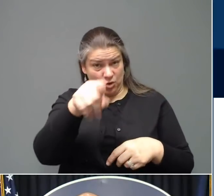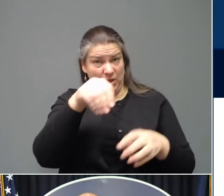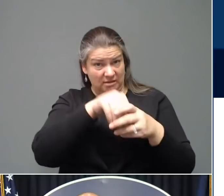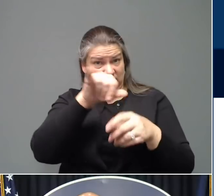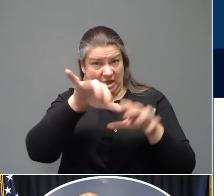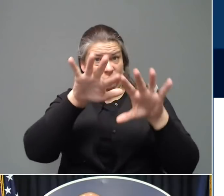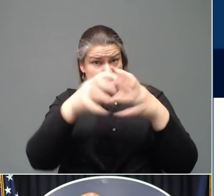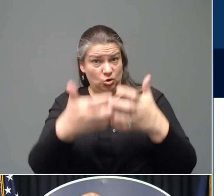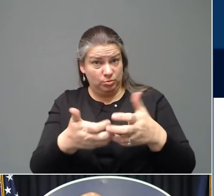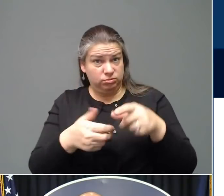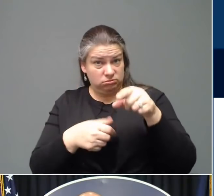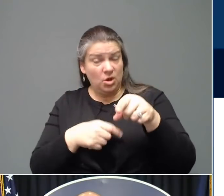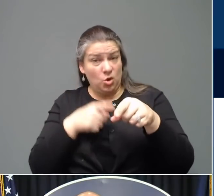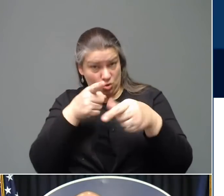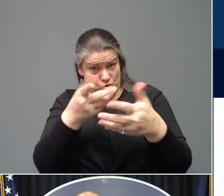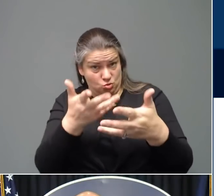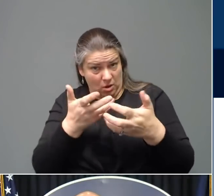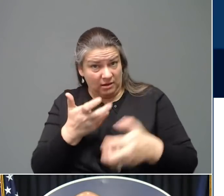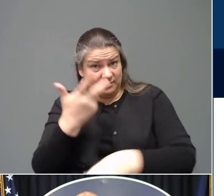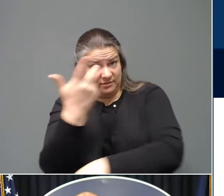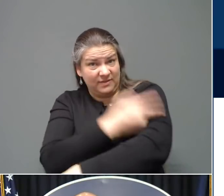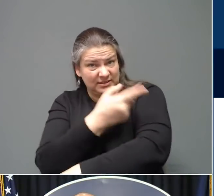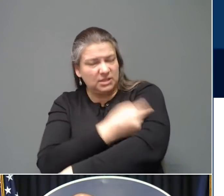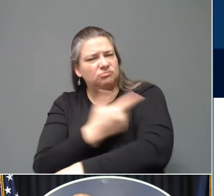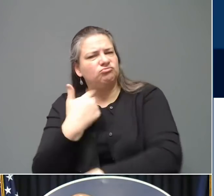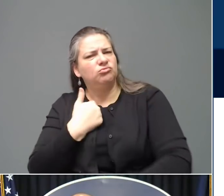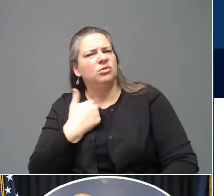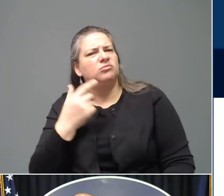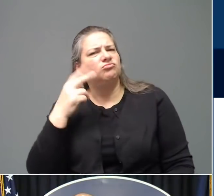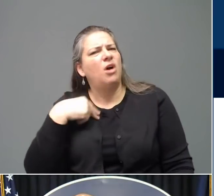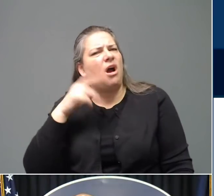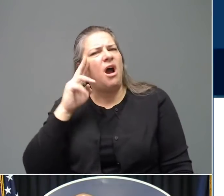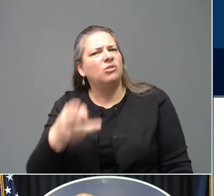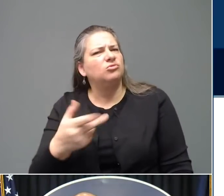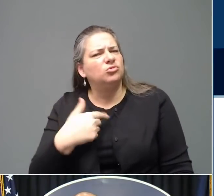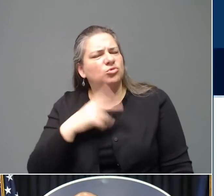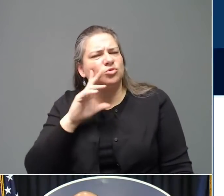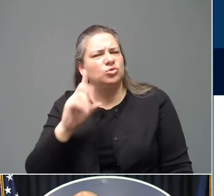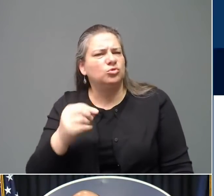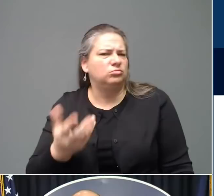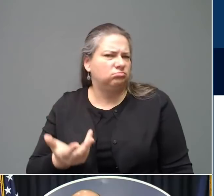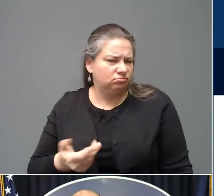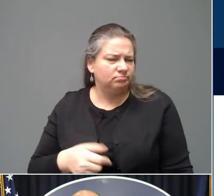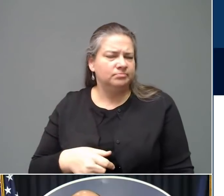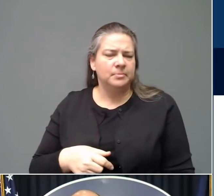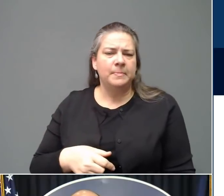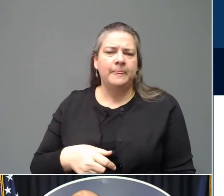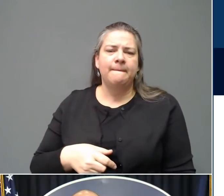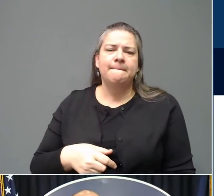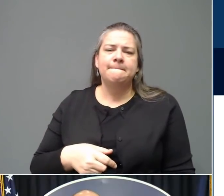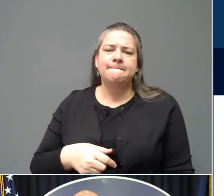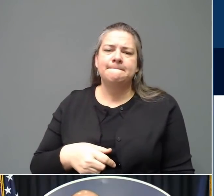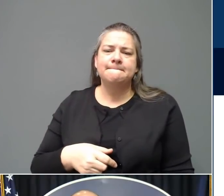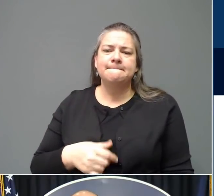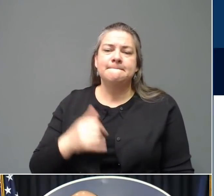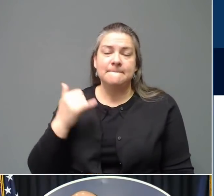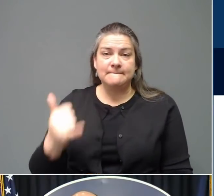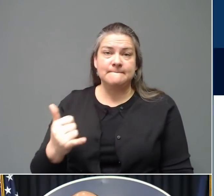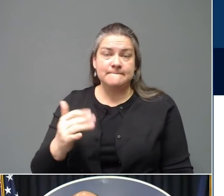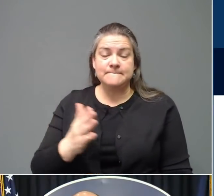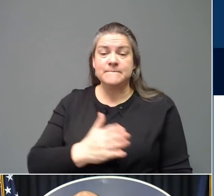offer them the access to the vaccine if we have the doses to give. And then if we could show the next slide, James. This next one is really